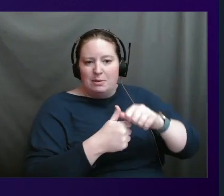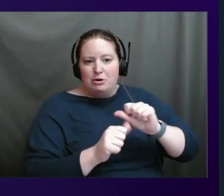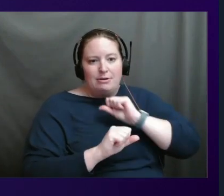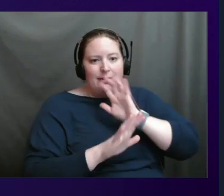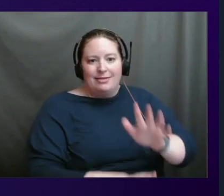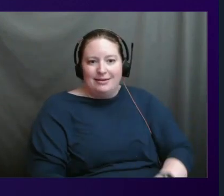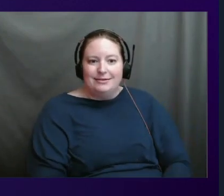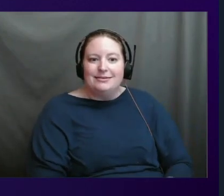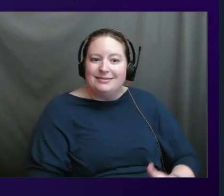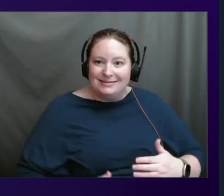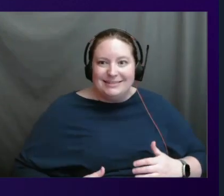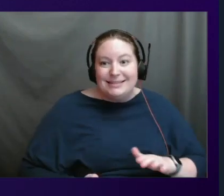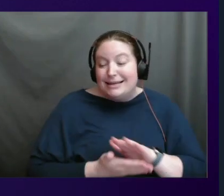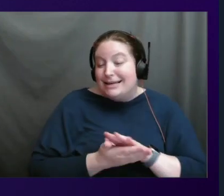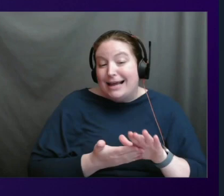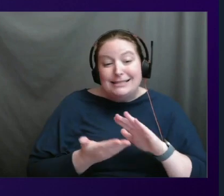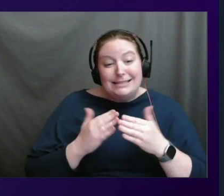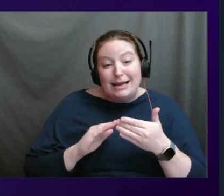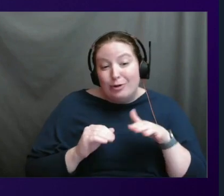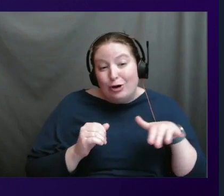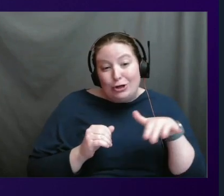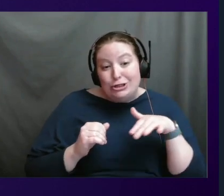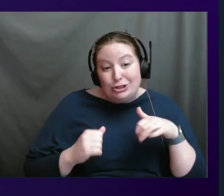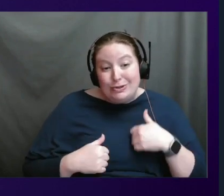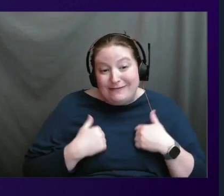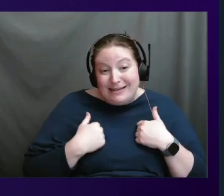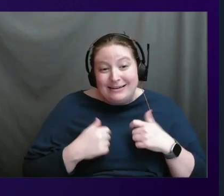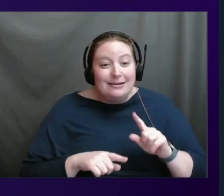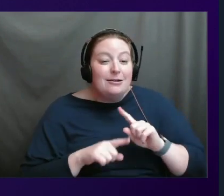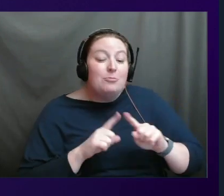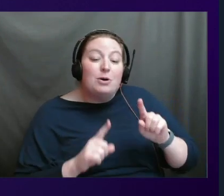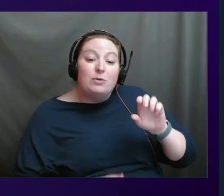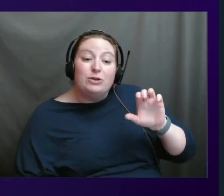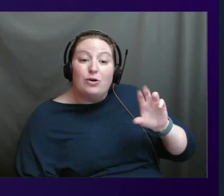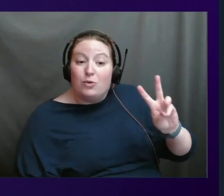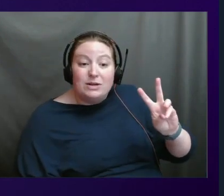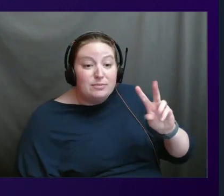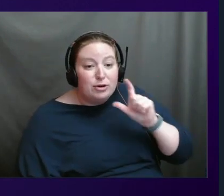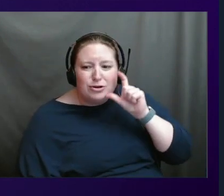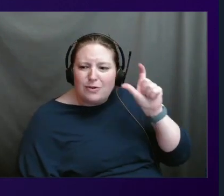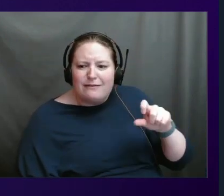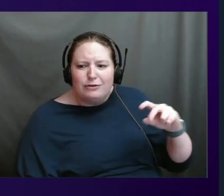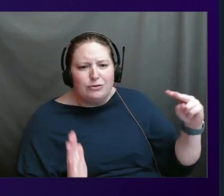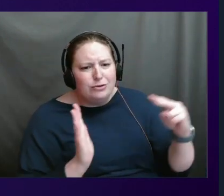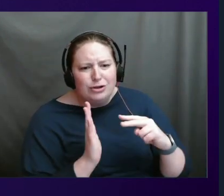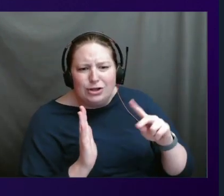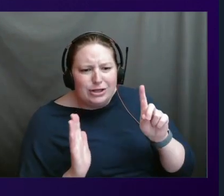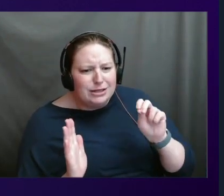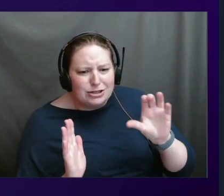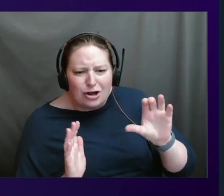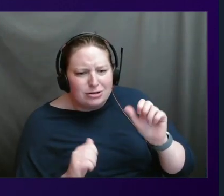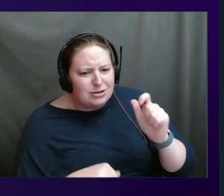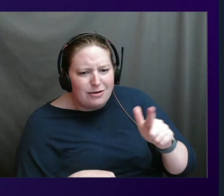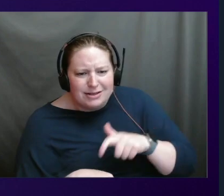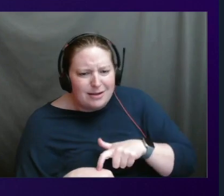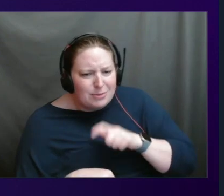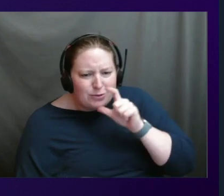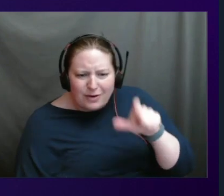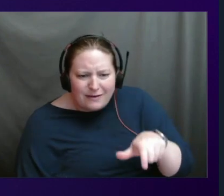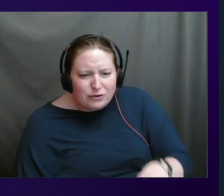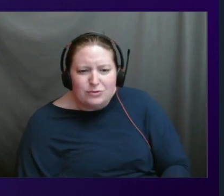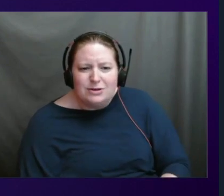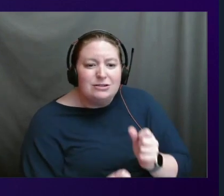to live in. To the next day. But with Code Whisperer, you don't have to go look at the docs necessarily all the time. It's generating it for